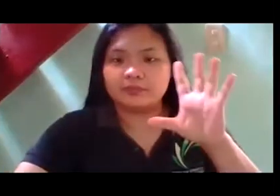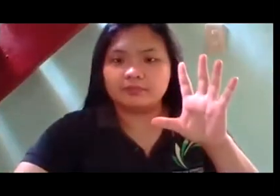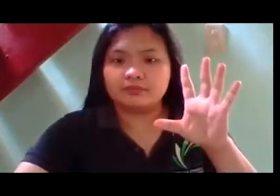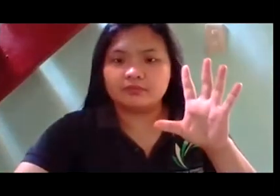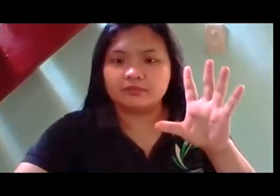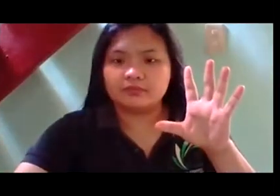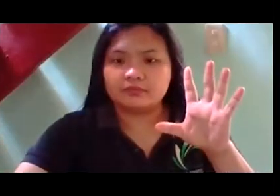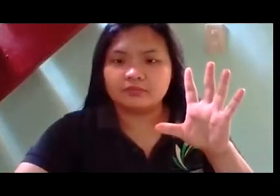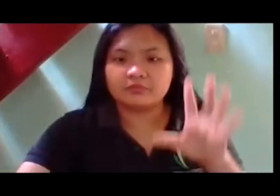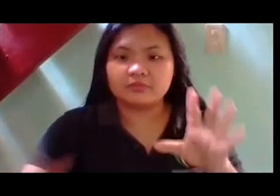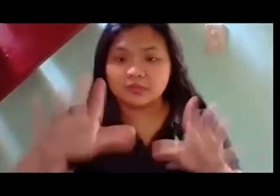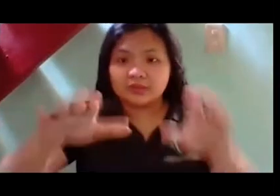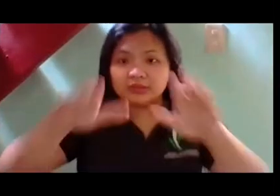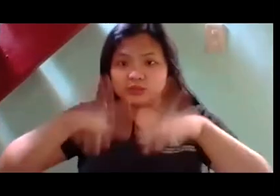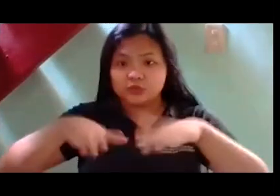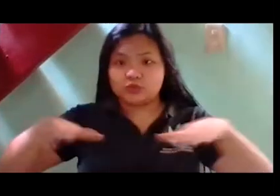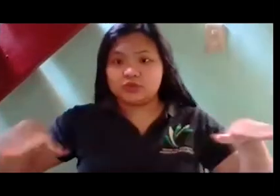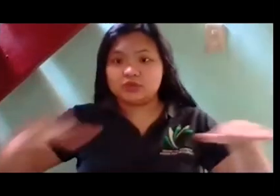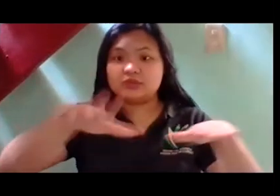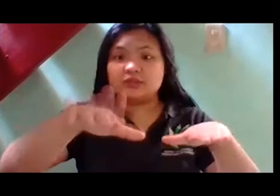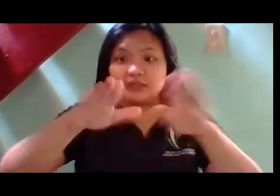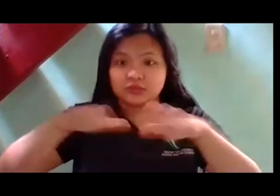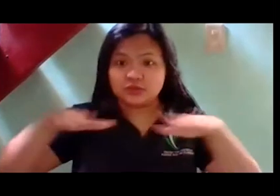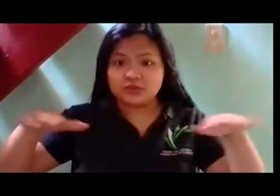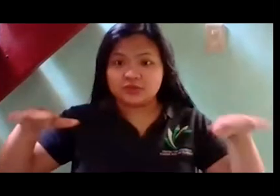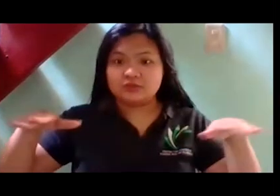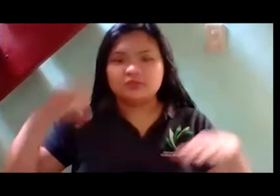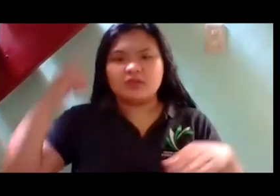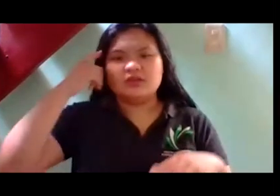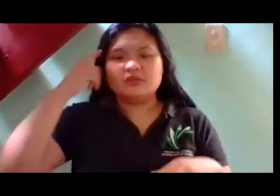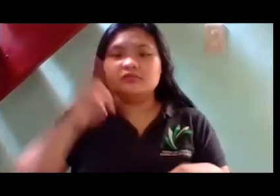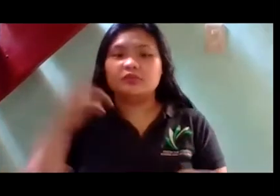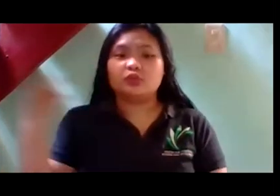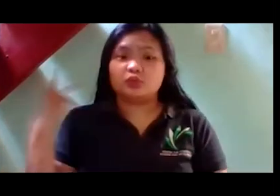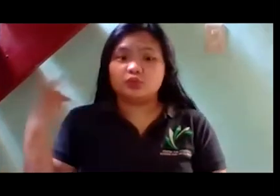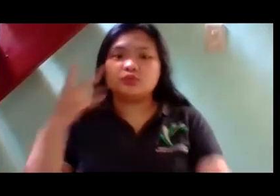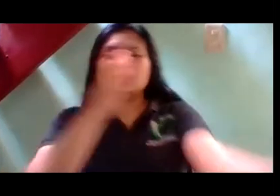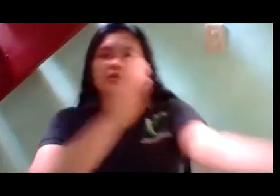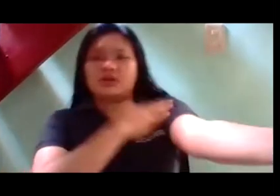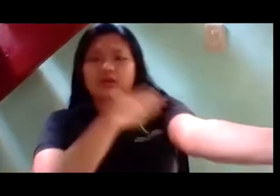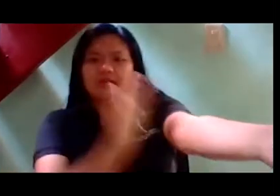Oh, so Jasmine first. okay. This is Jasmine.